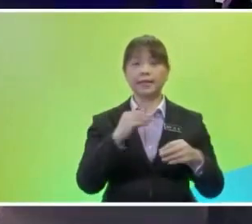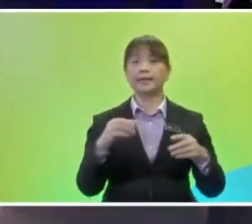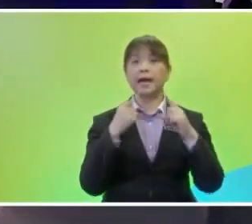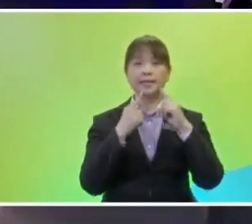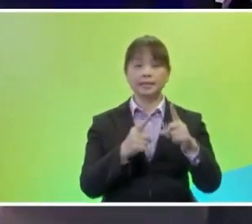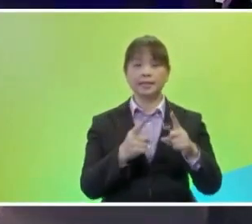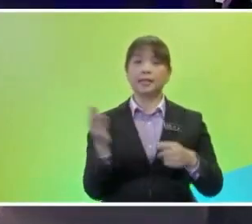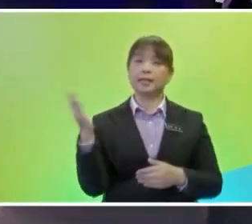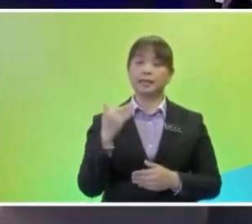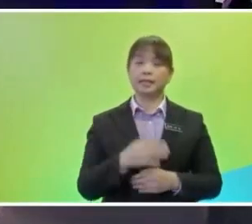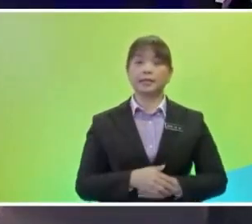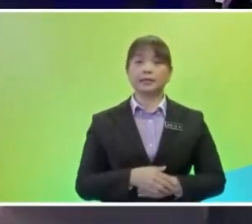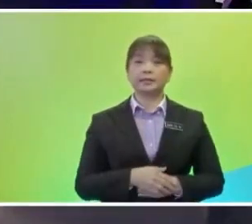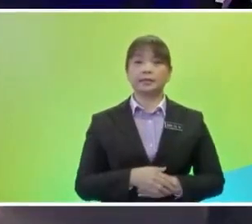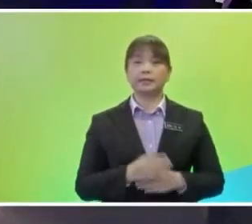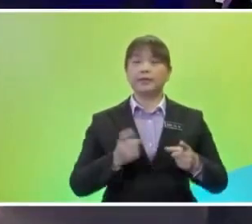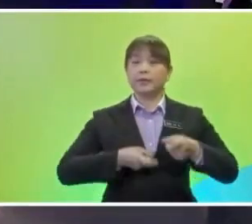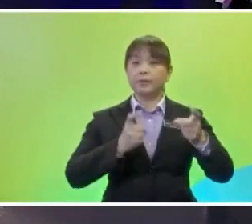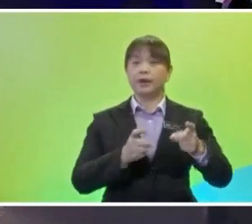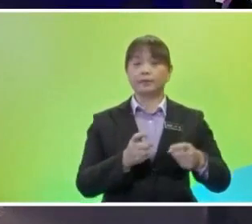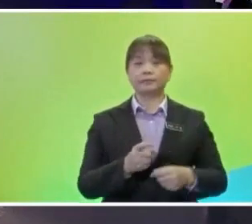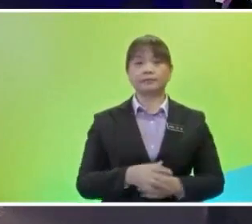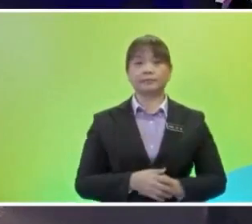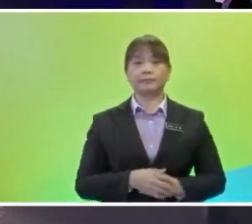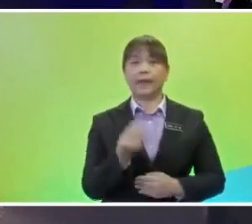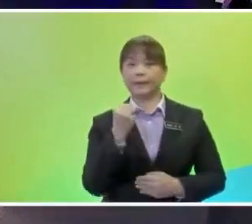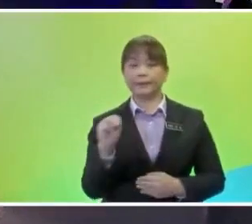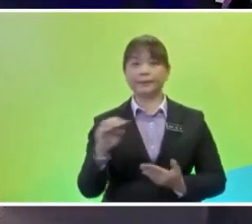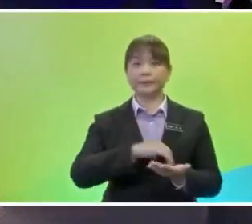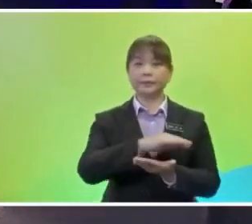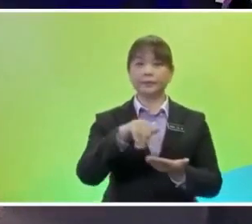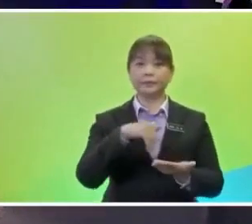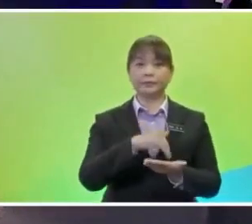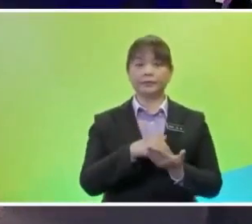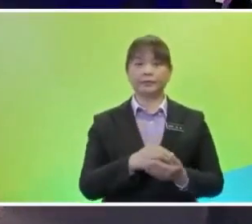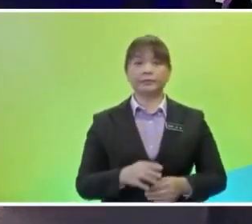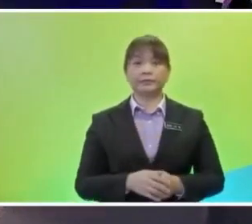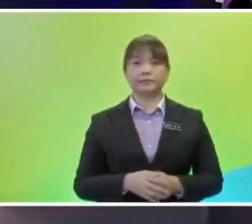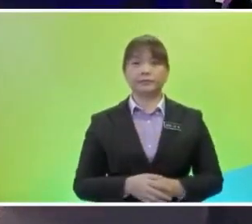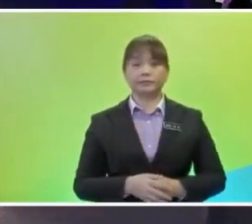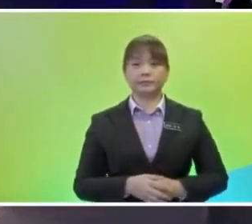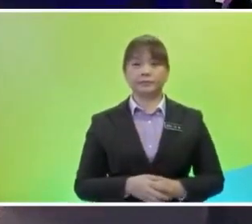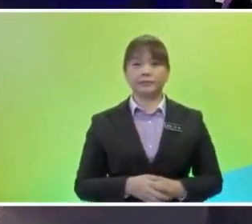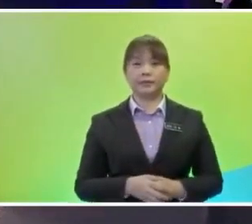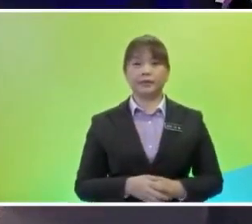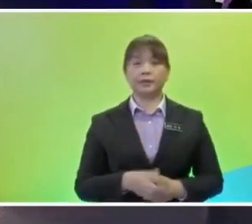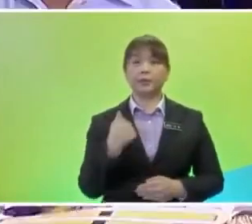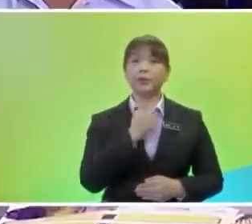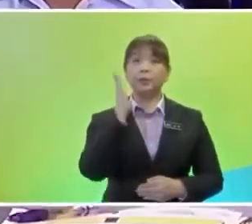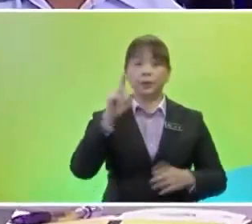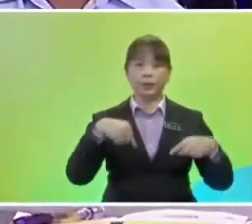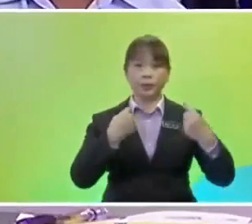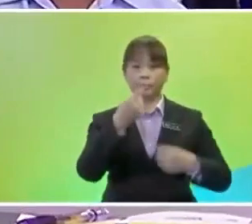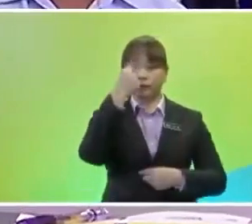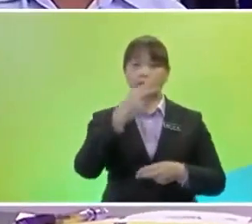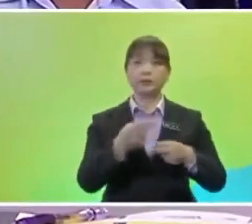So let's reward each one of them 1 star. All right. 1 star for everybody. Good job. All right. Ms. Zakiah, we're going for a short break